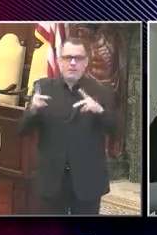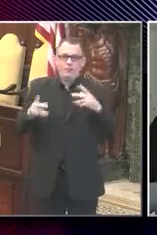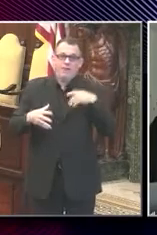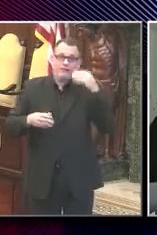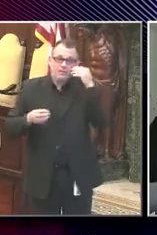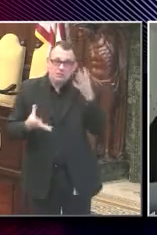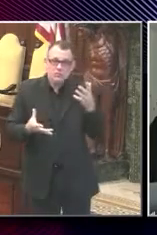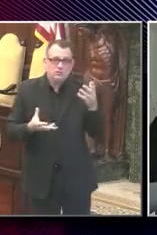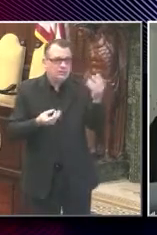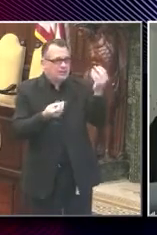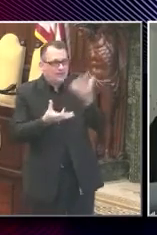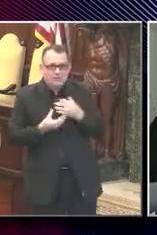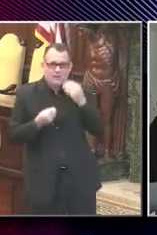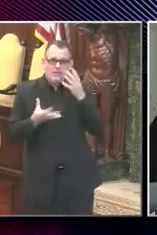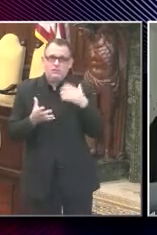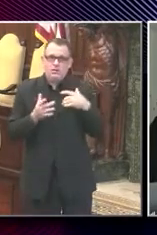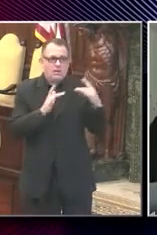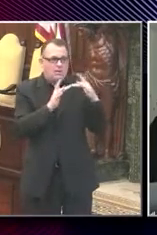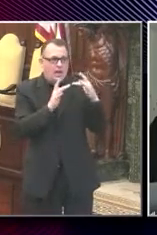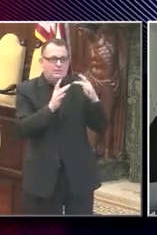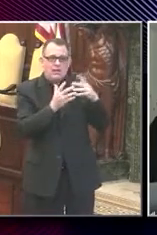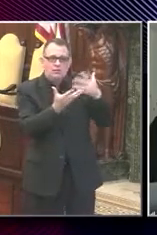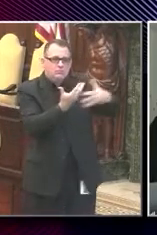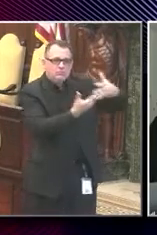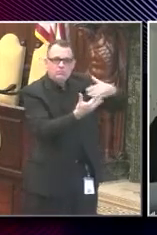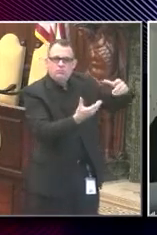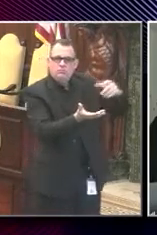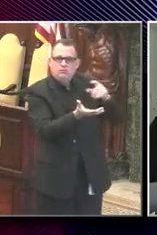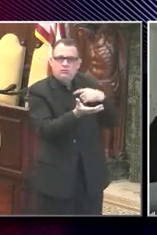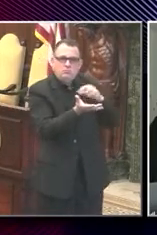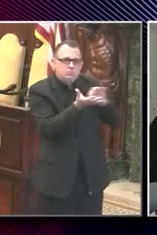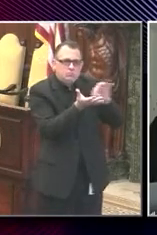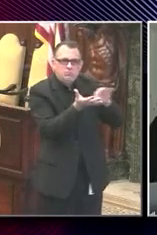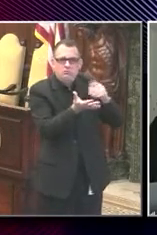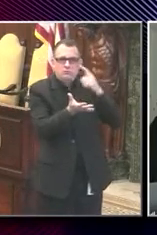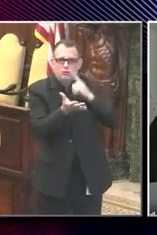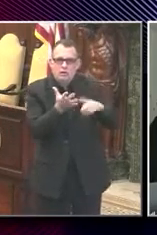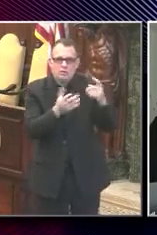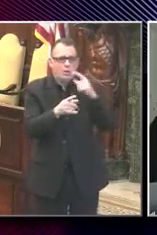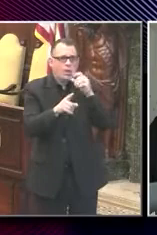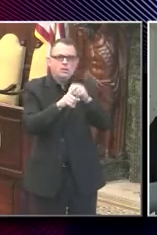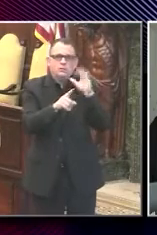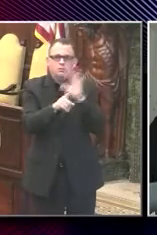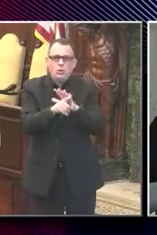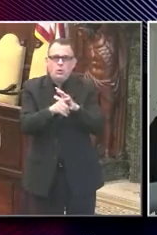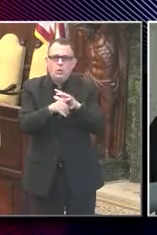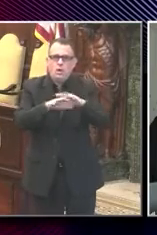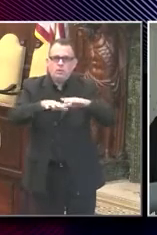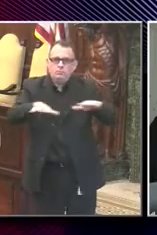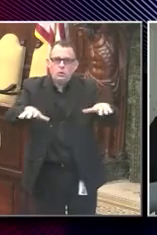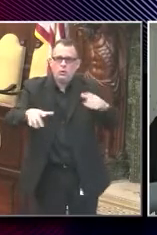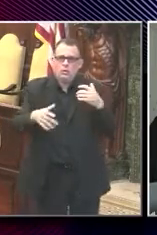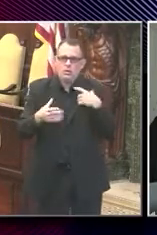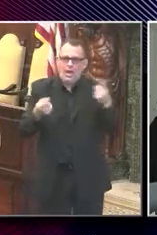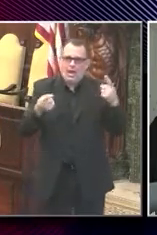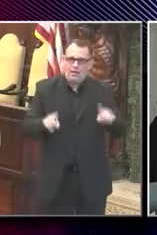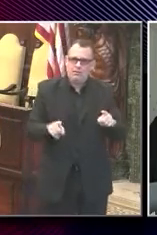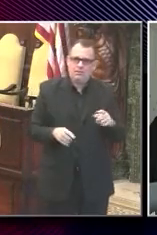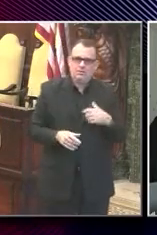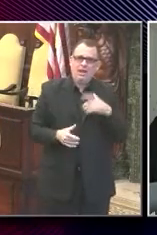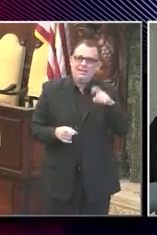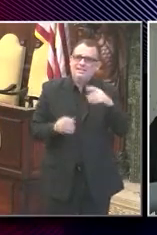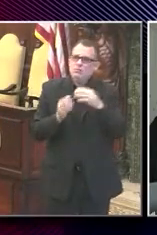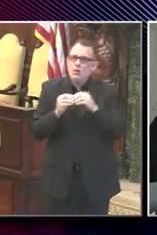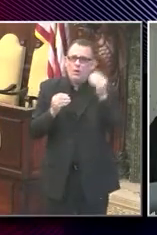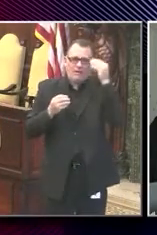on their contacts, the people that they may have exposed. They may have exposed others who don't know it, and they deserve to have that information, both for their own